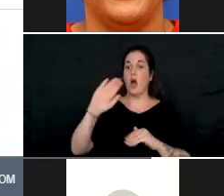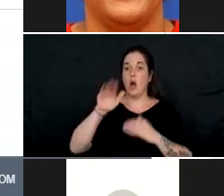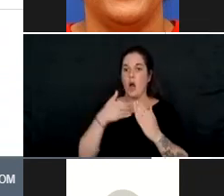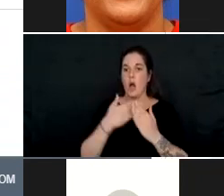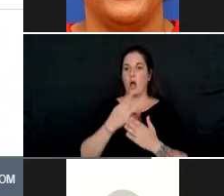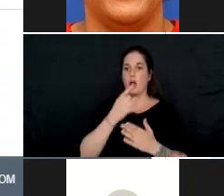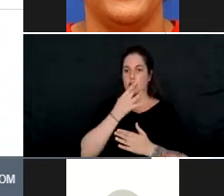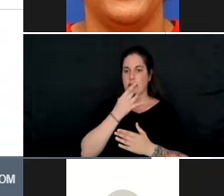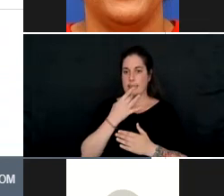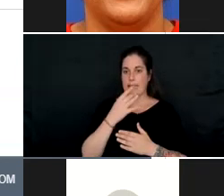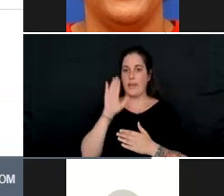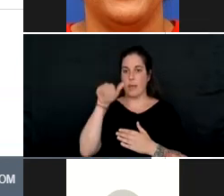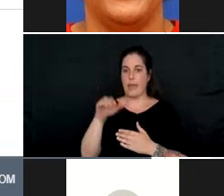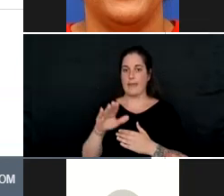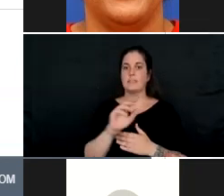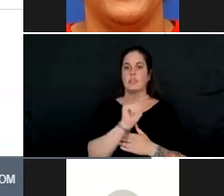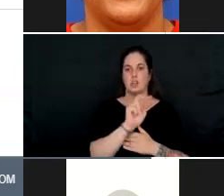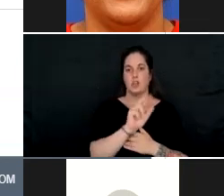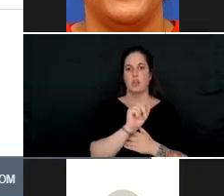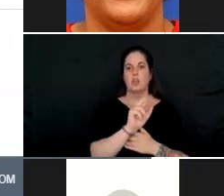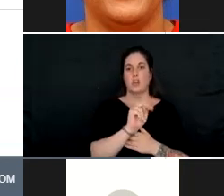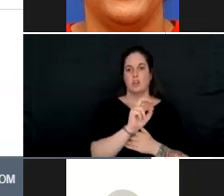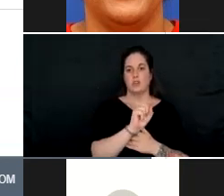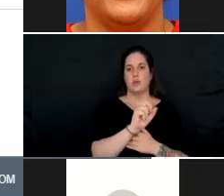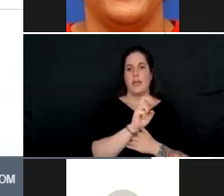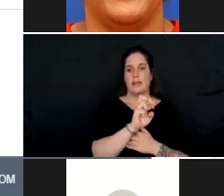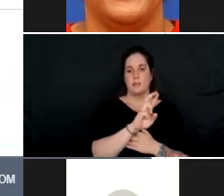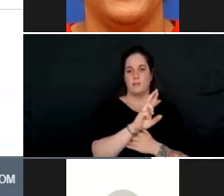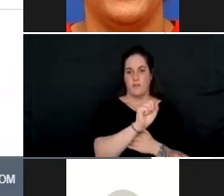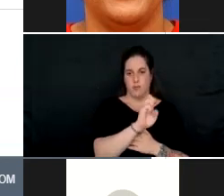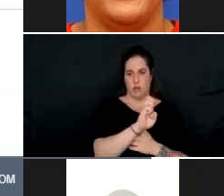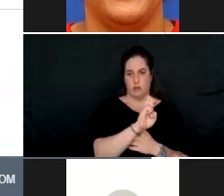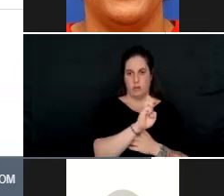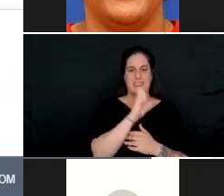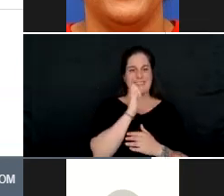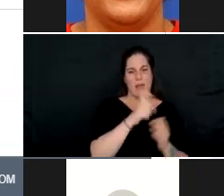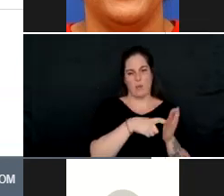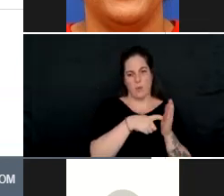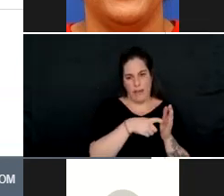okay? Now, I know light waves don't have a medium, don't have to have a medium, but